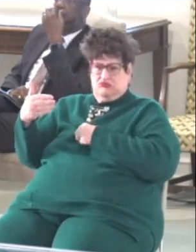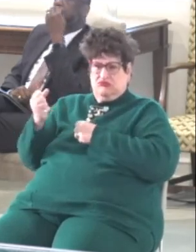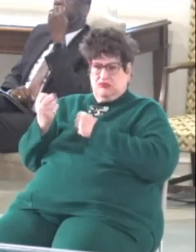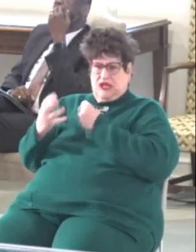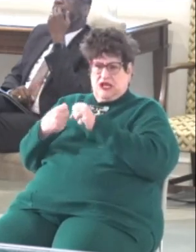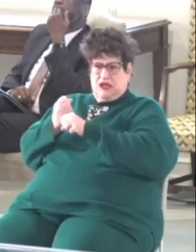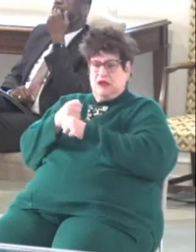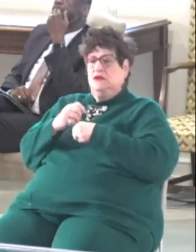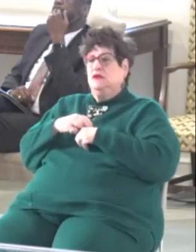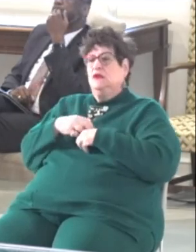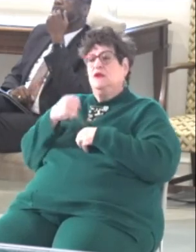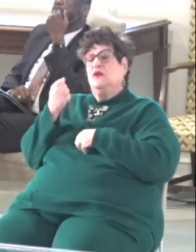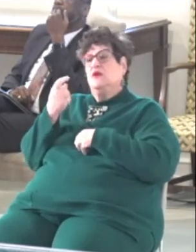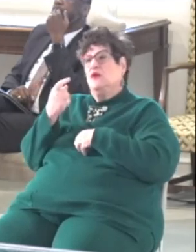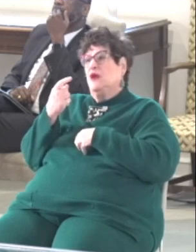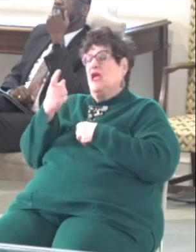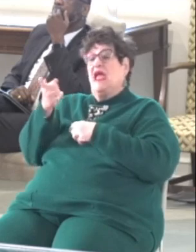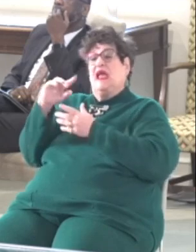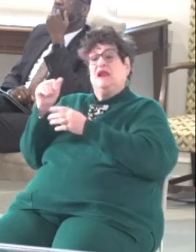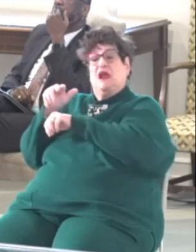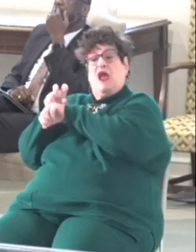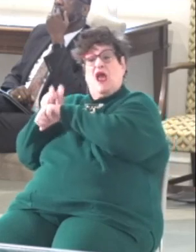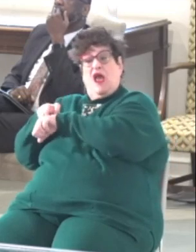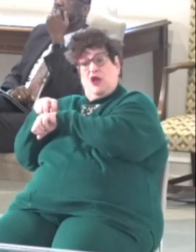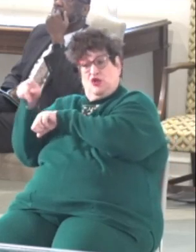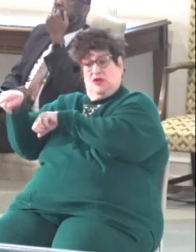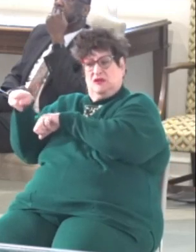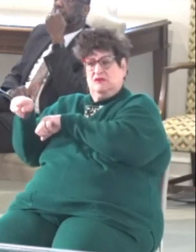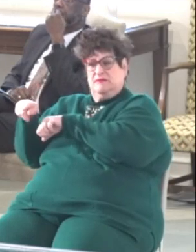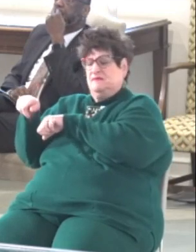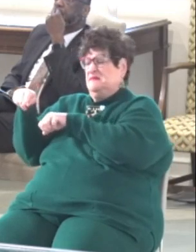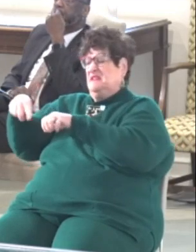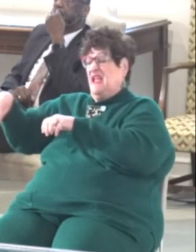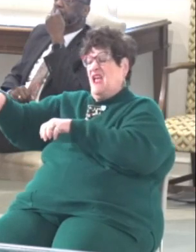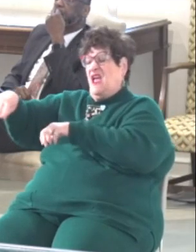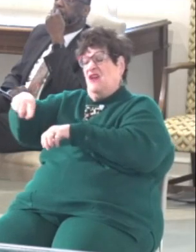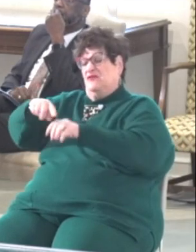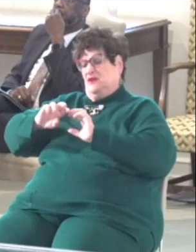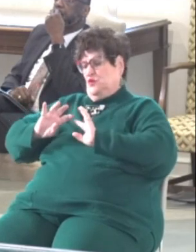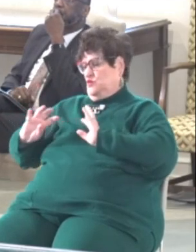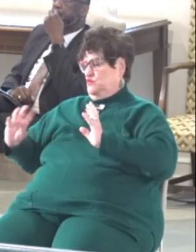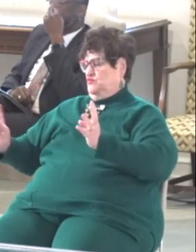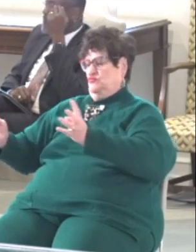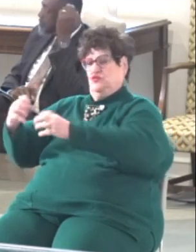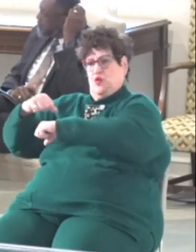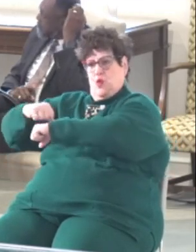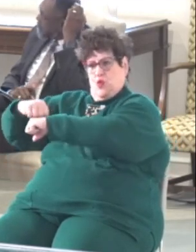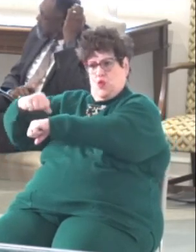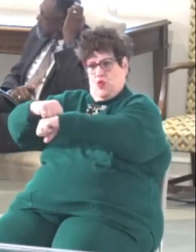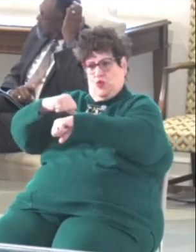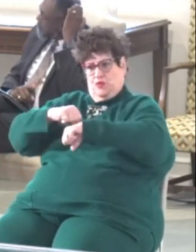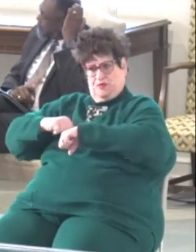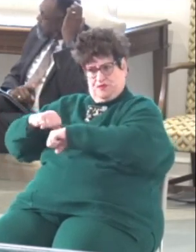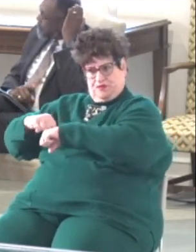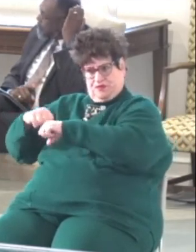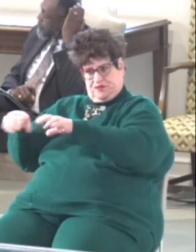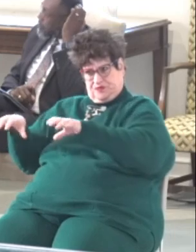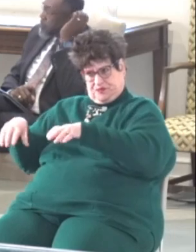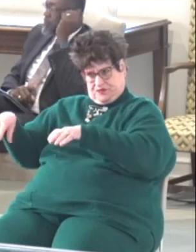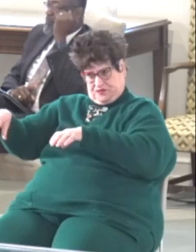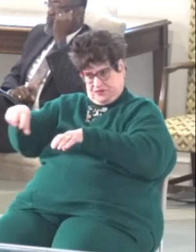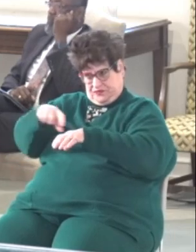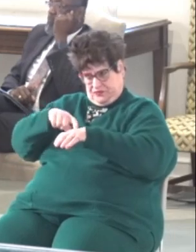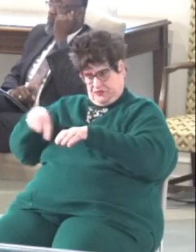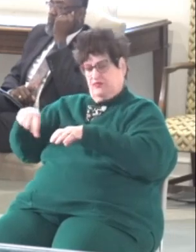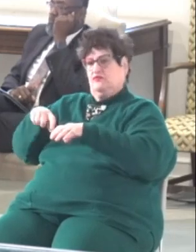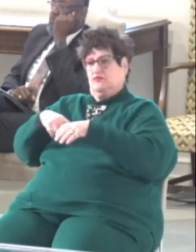stone circle in Newgrange, Ireland, in the British Isles. He says, solstice celebrations capture the moment when